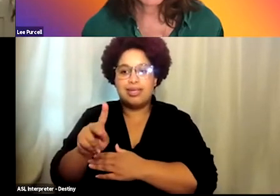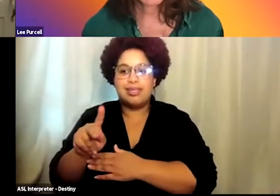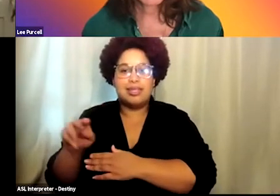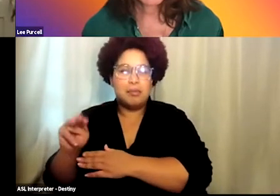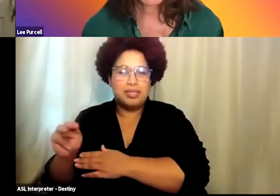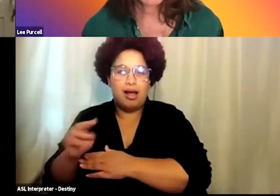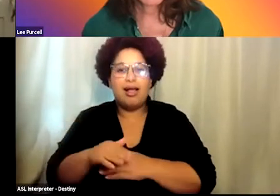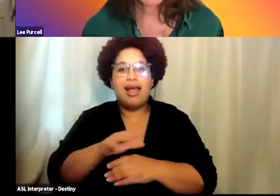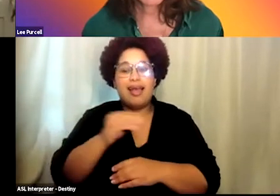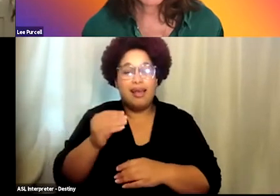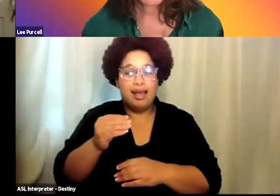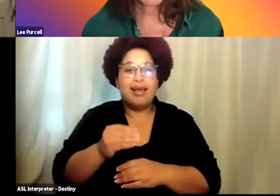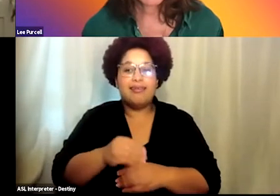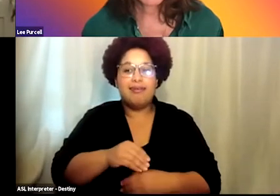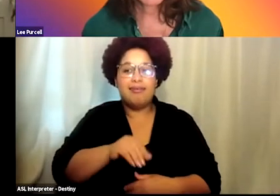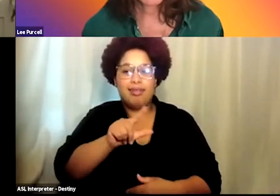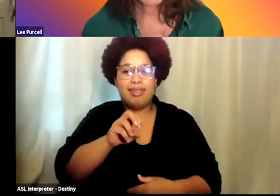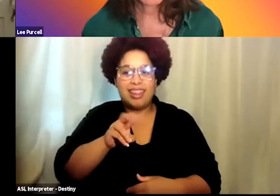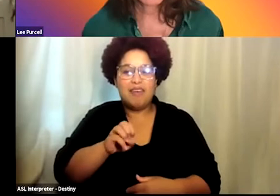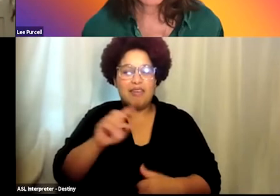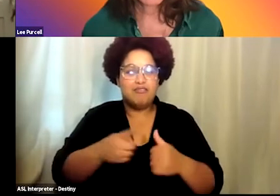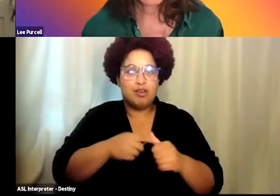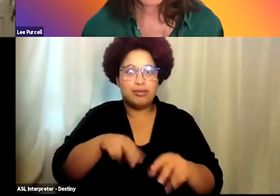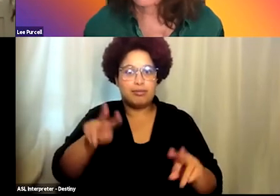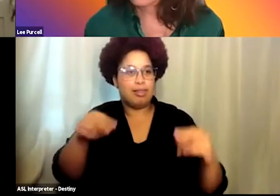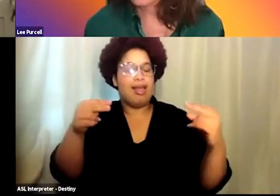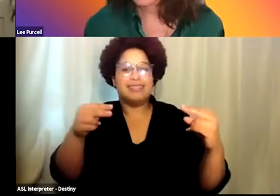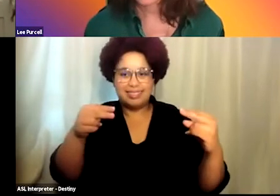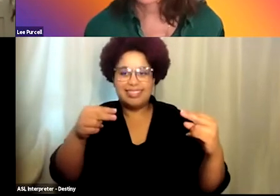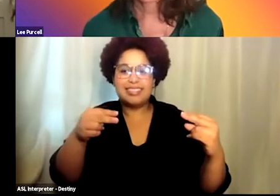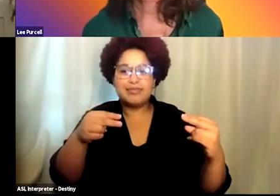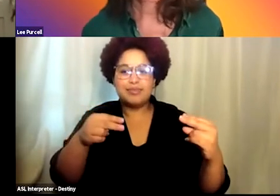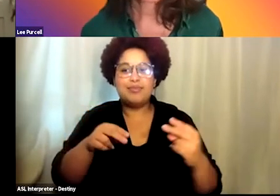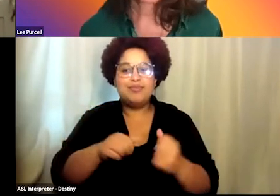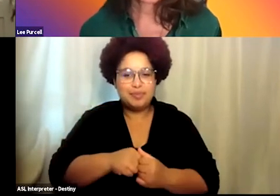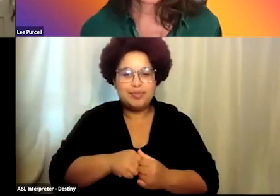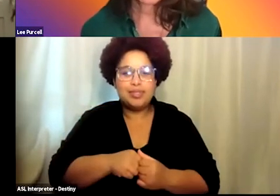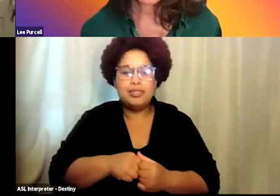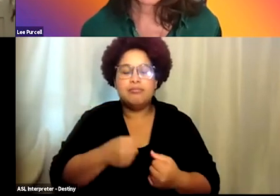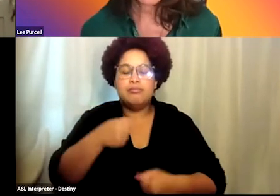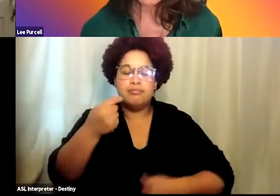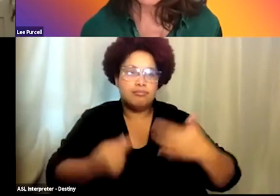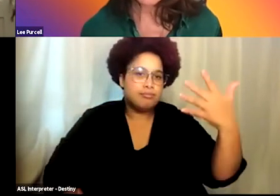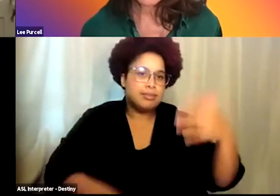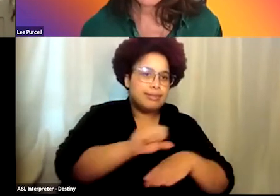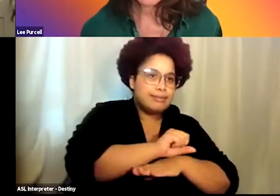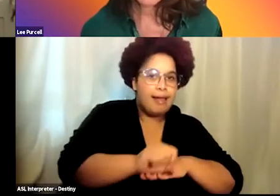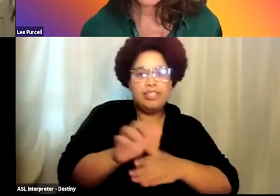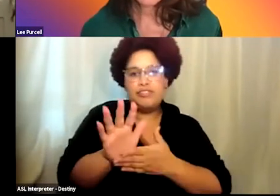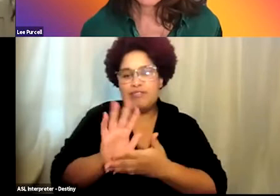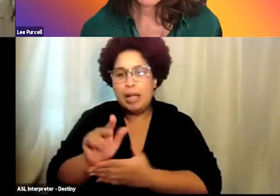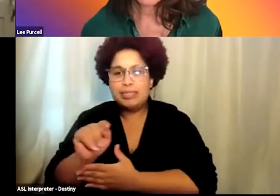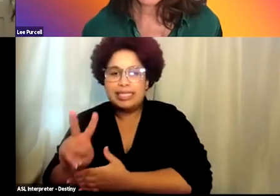Smart. In her extensive career, this acclaimed actress has earned numerous film, television, and stage credits, including